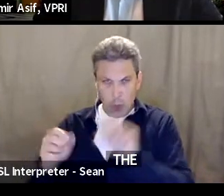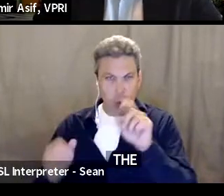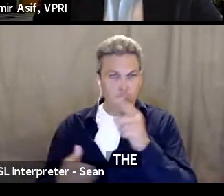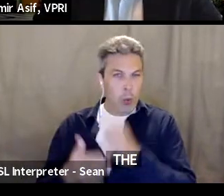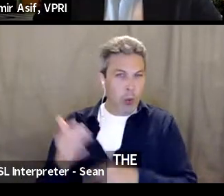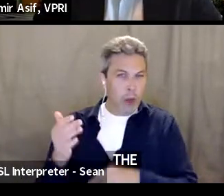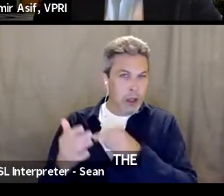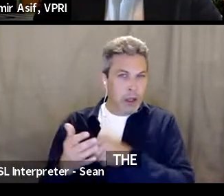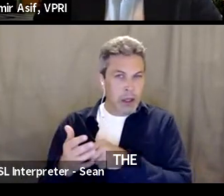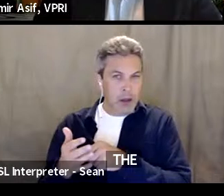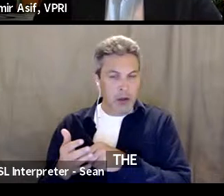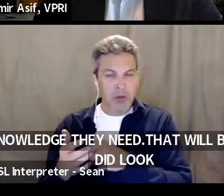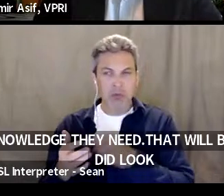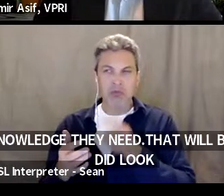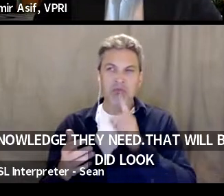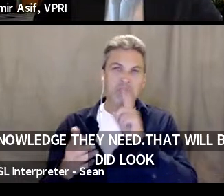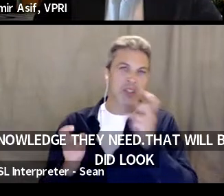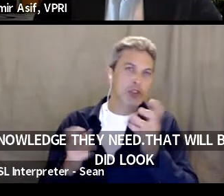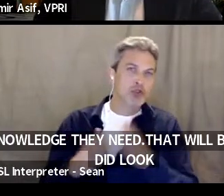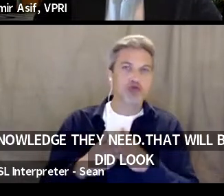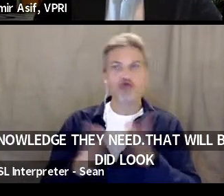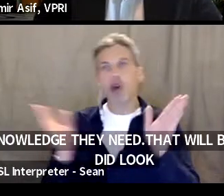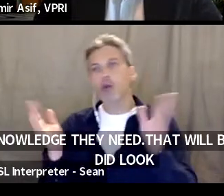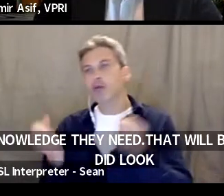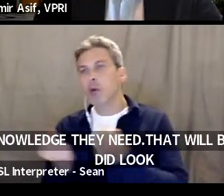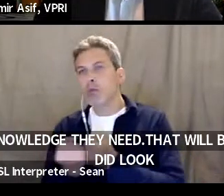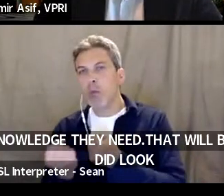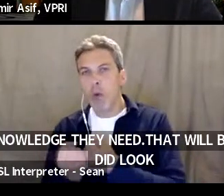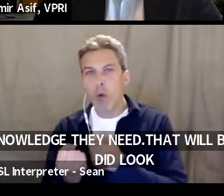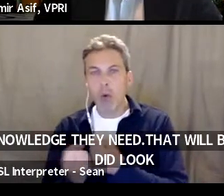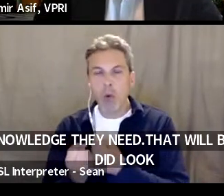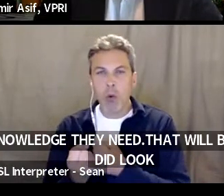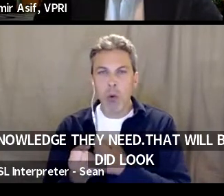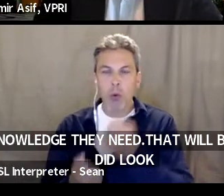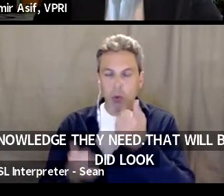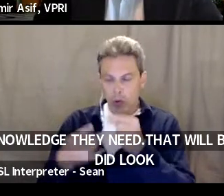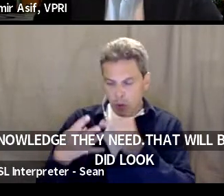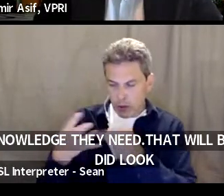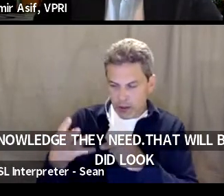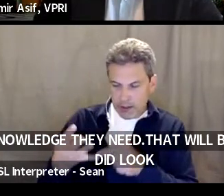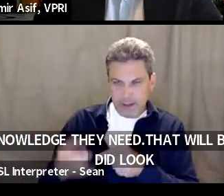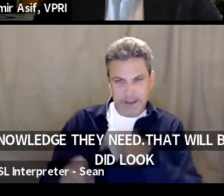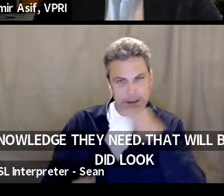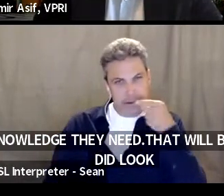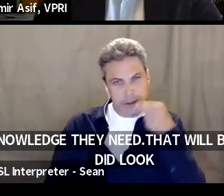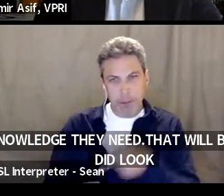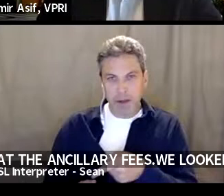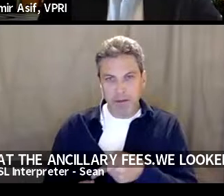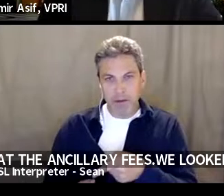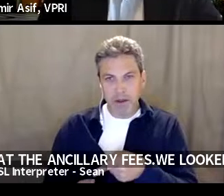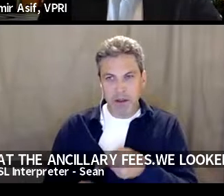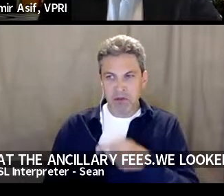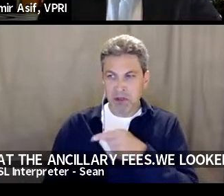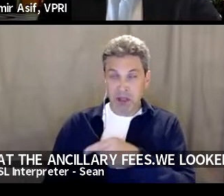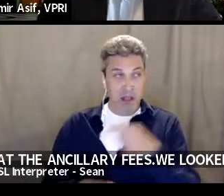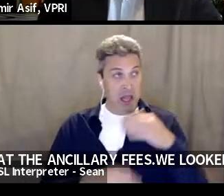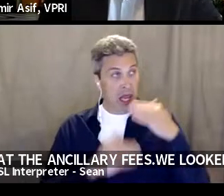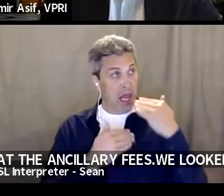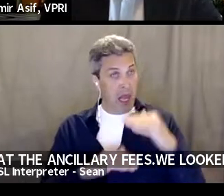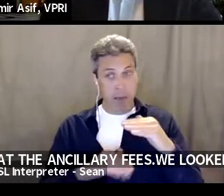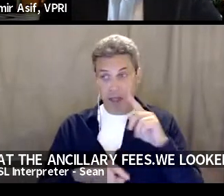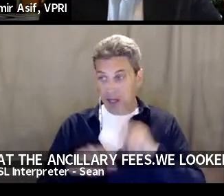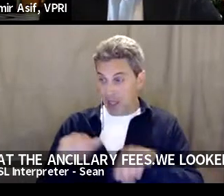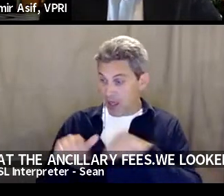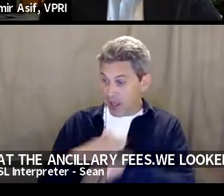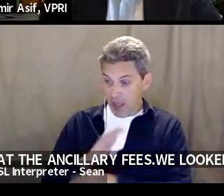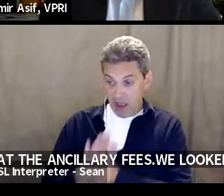ancillary fees are for general kinds of supports, what are ancillary fees are specific based on limited access, and could we try